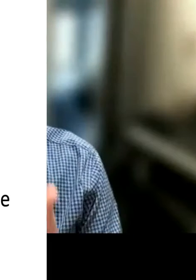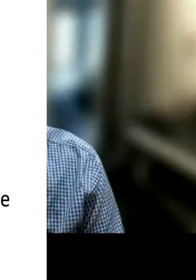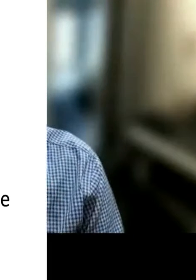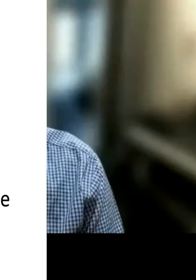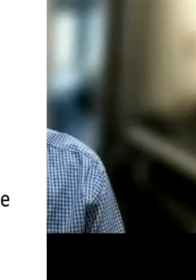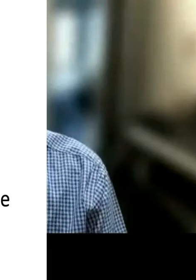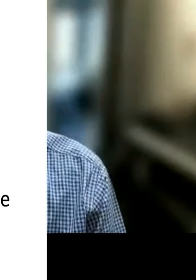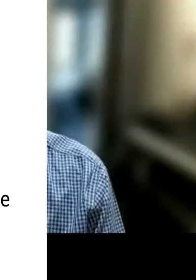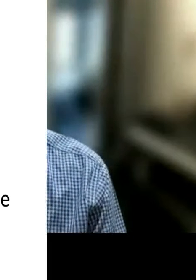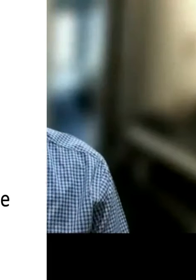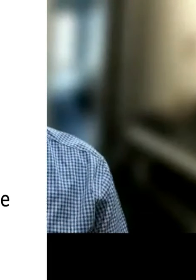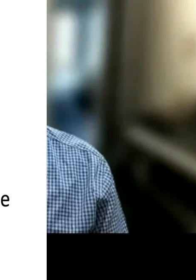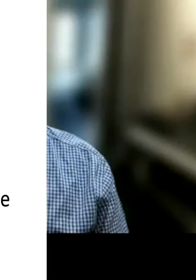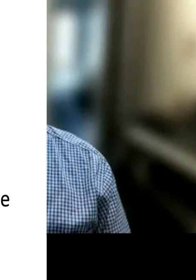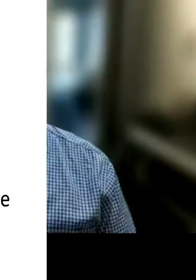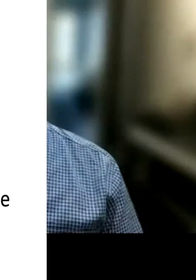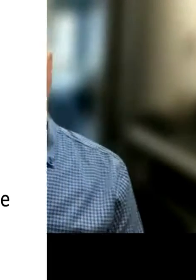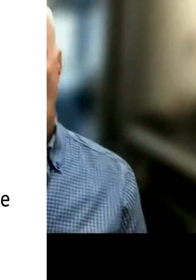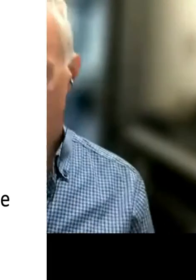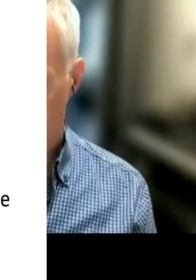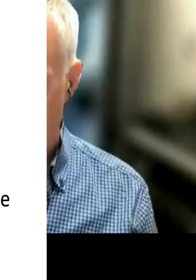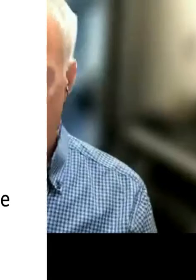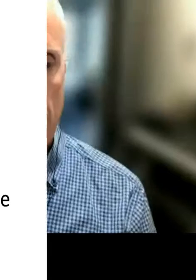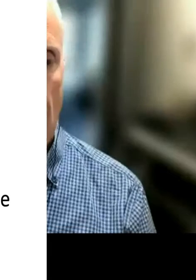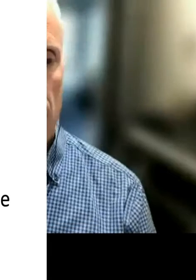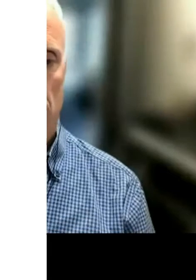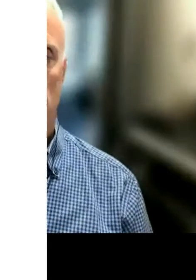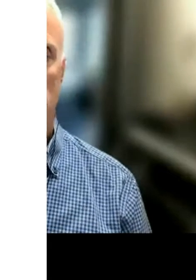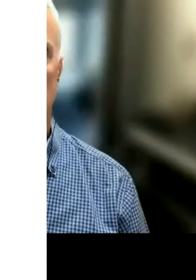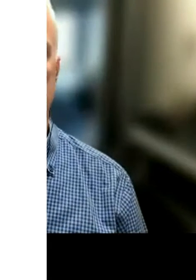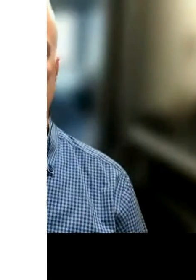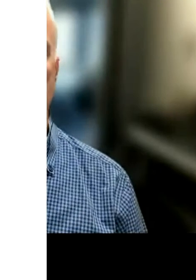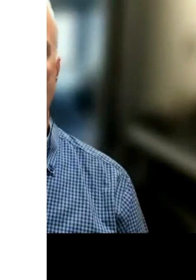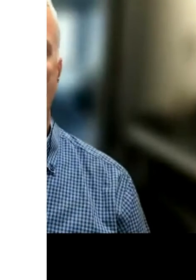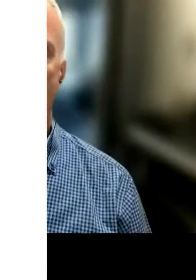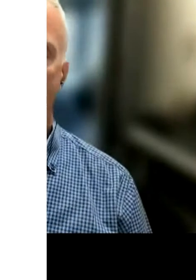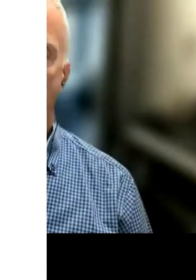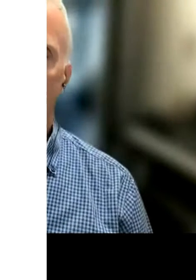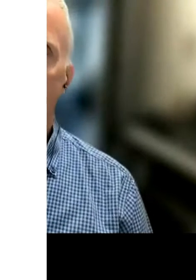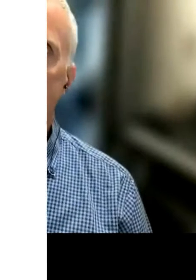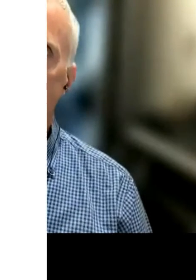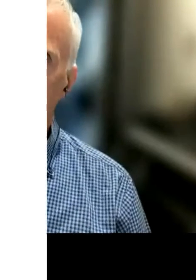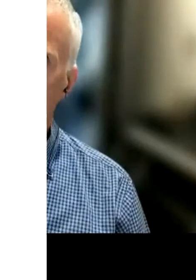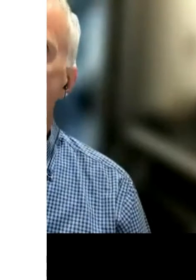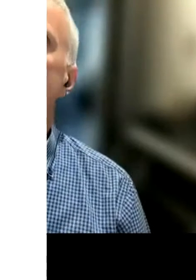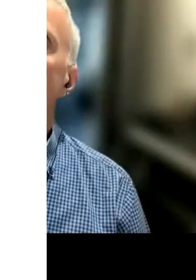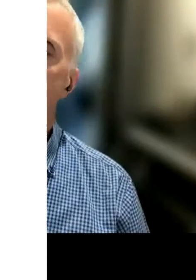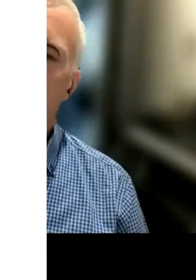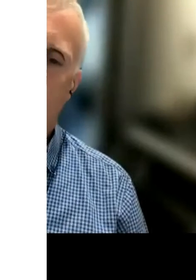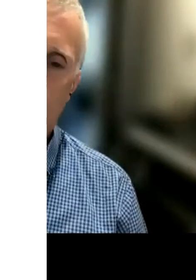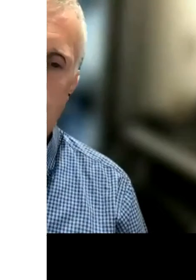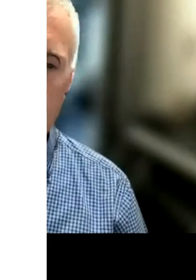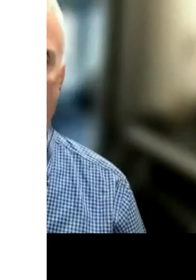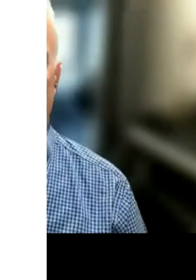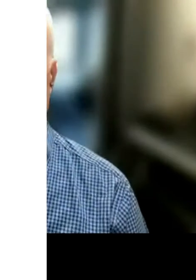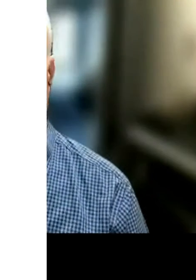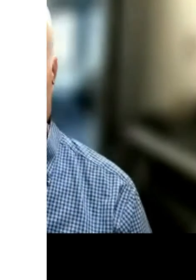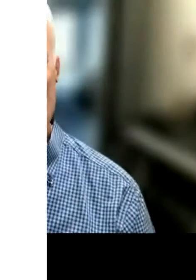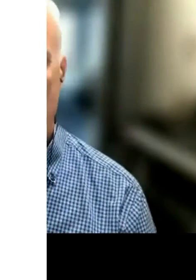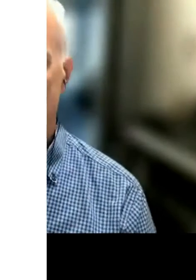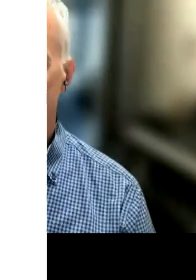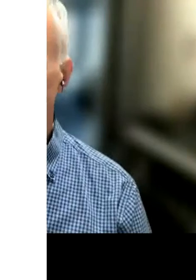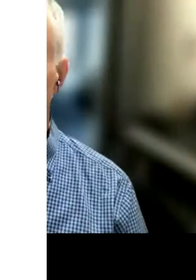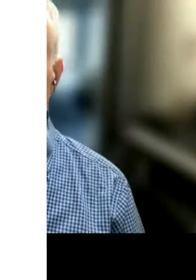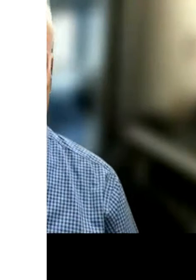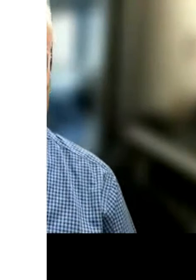have opportunities equal to people without disabilities. And if we're going to do that, one of the first things we have to